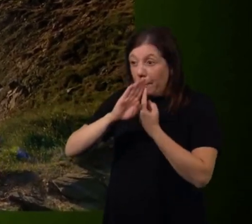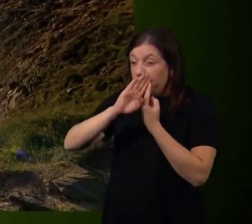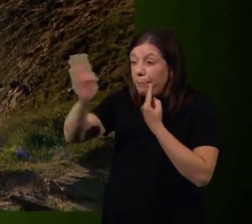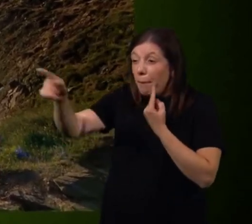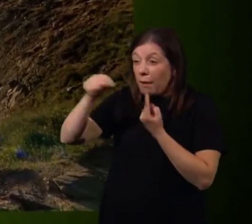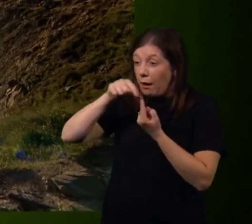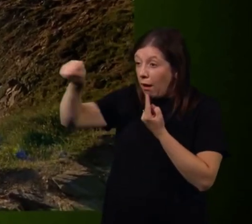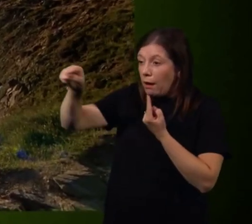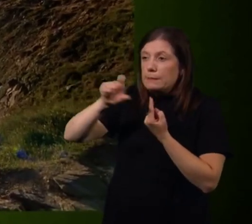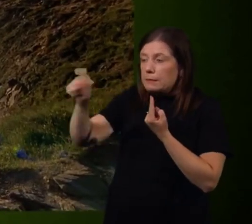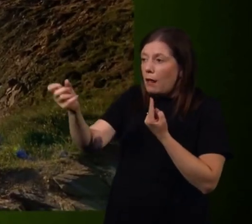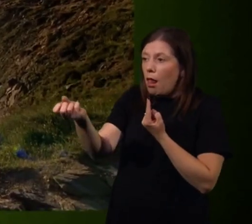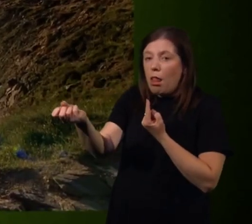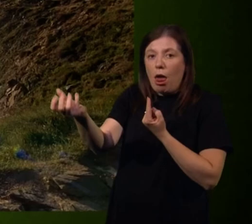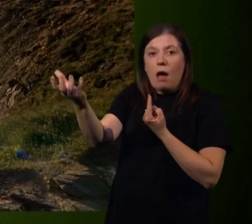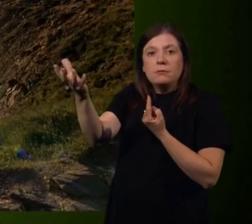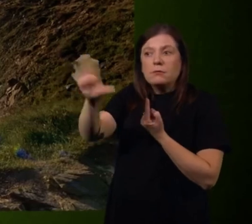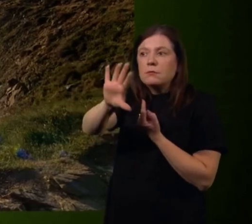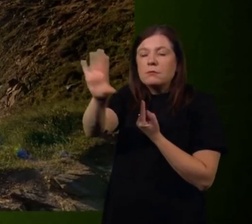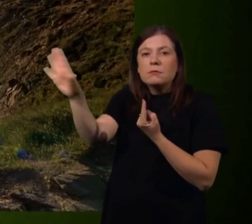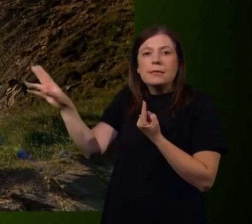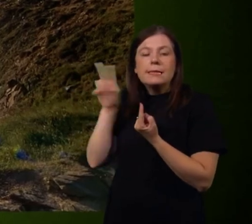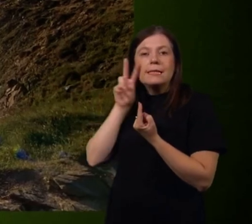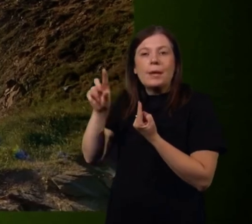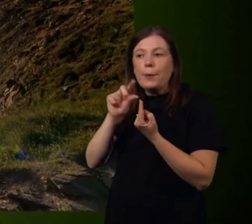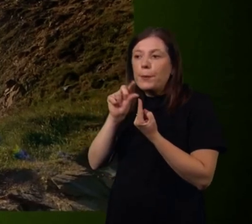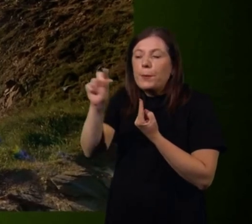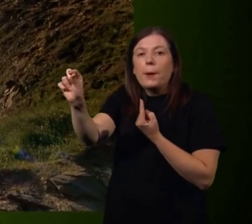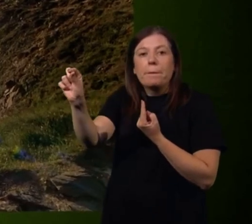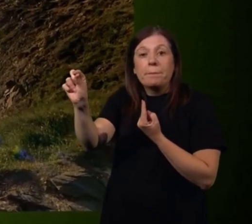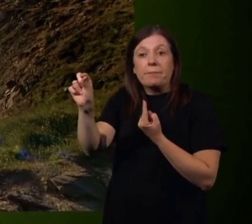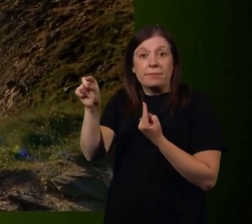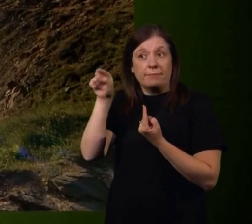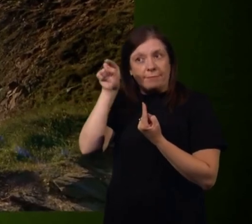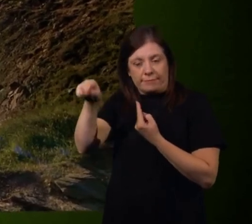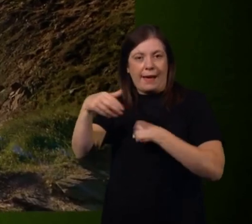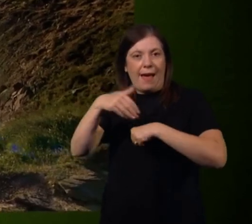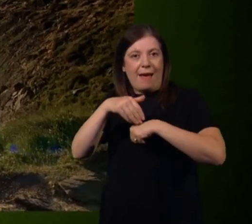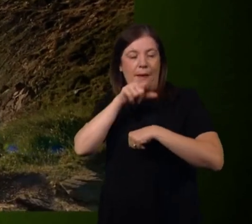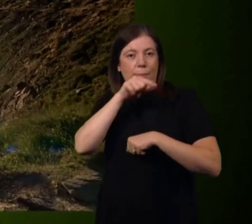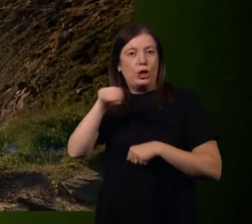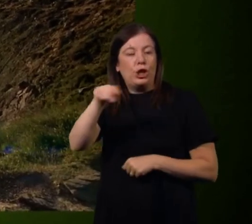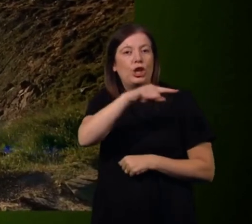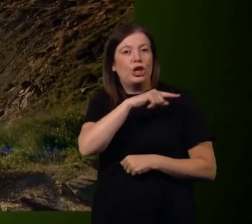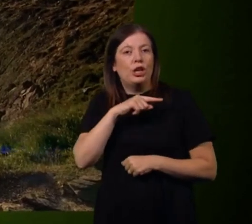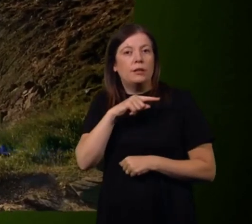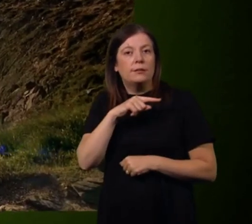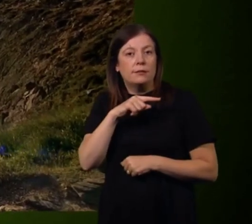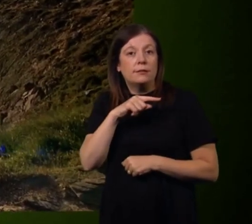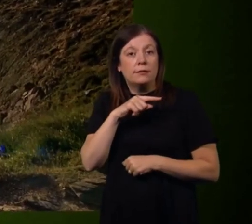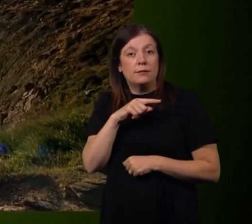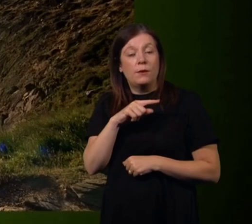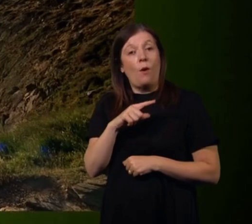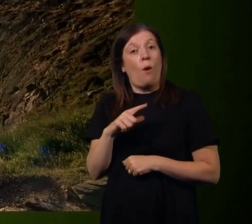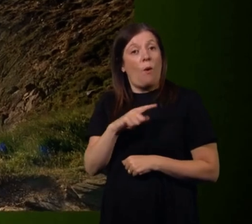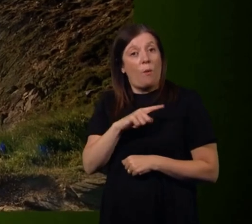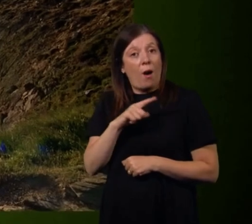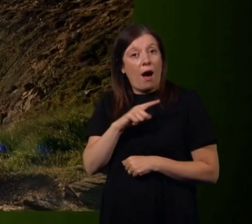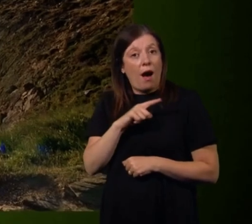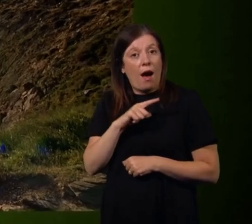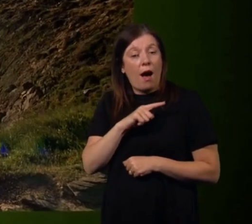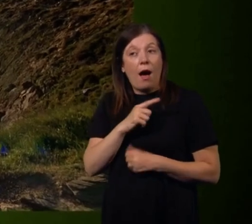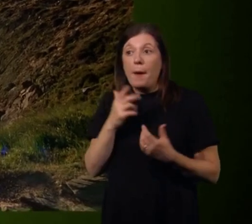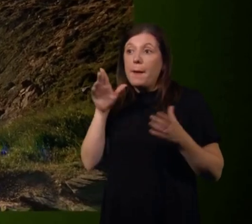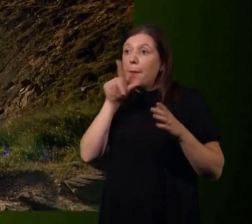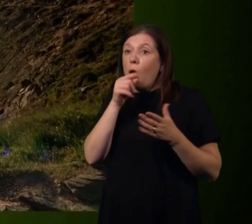out in that direction. So these distant lights can affect the seabirds here in all sorts of ways, particularly the night